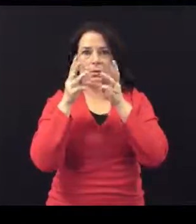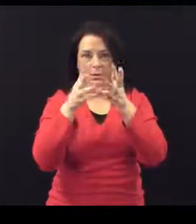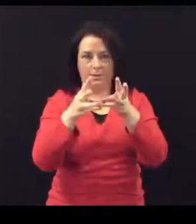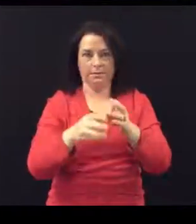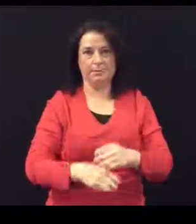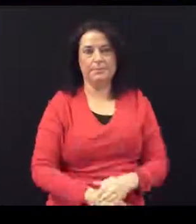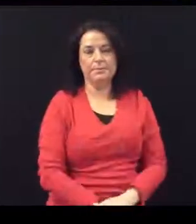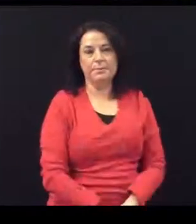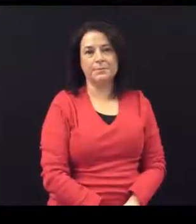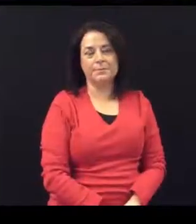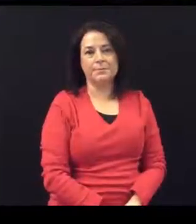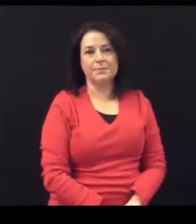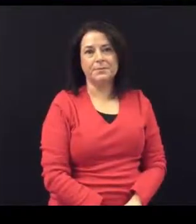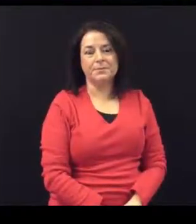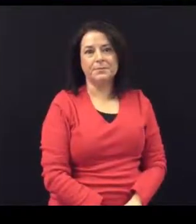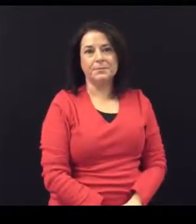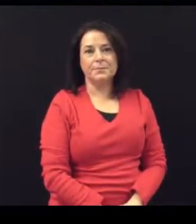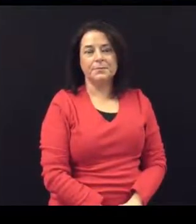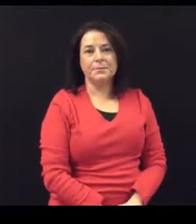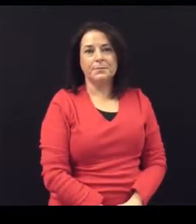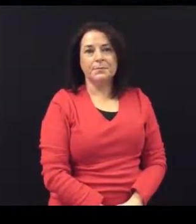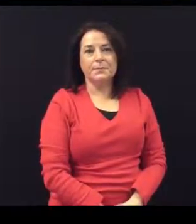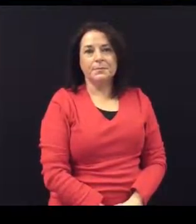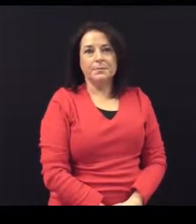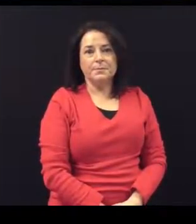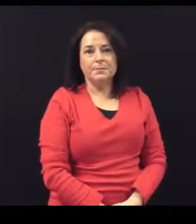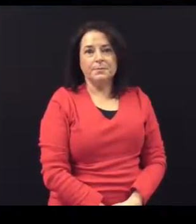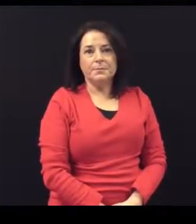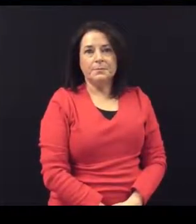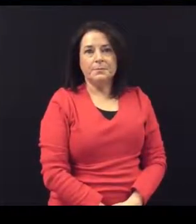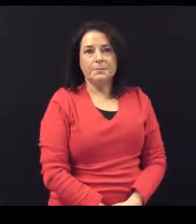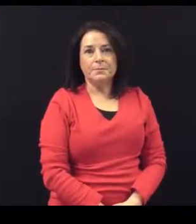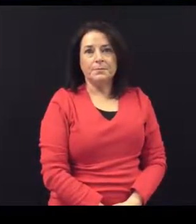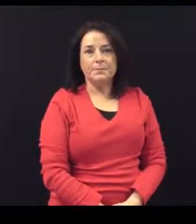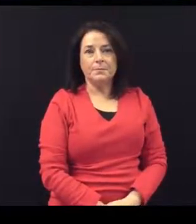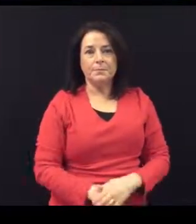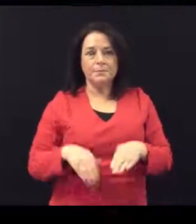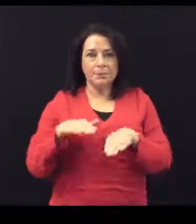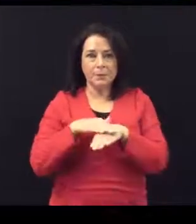city, state. For both current and end locations.